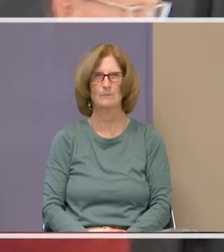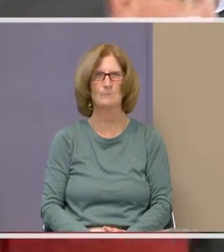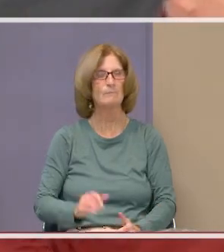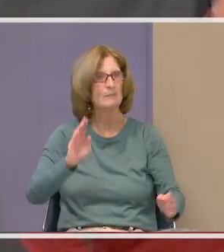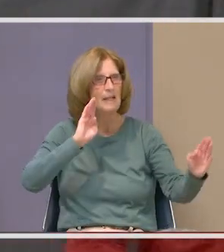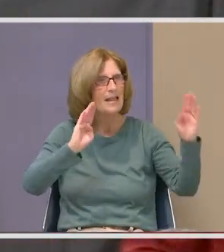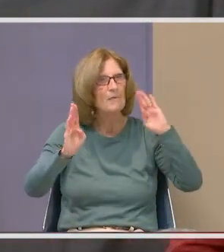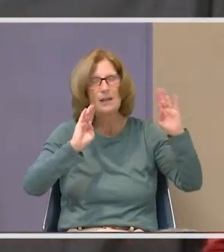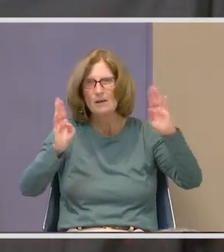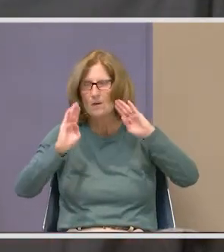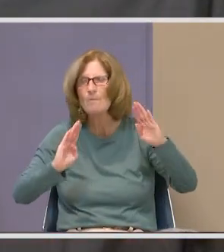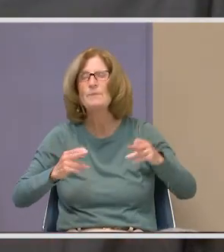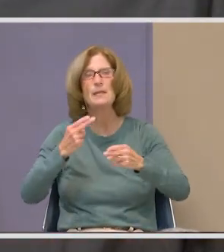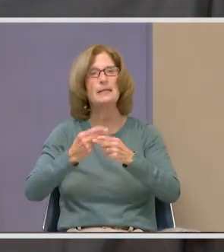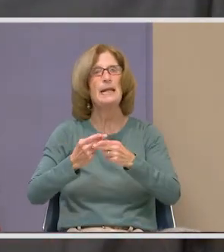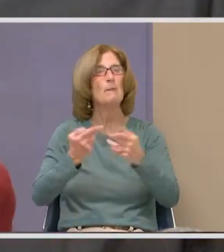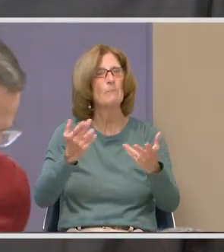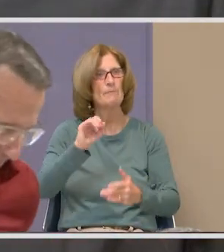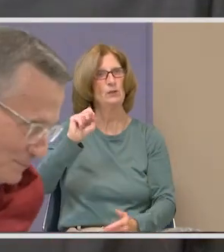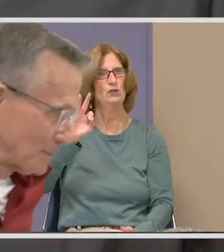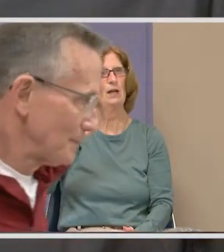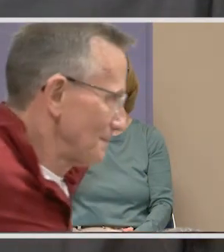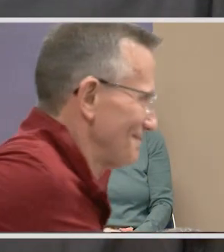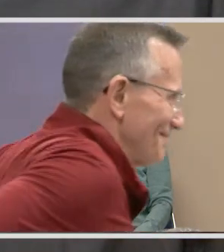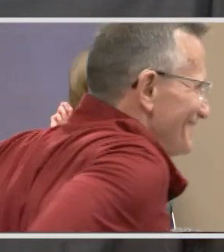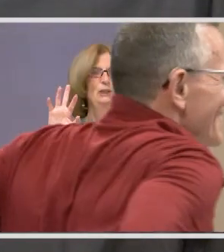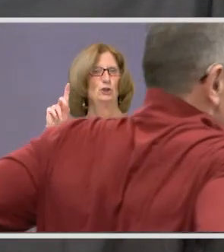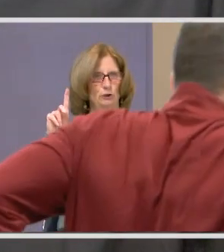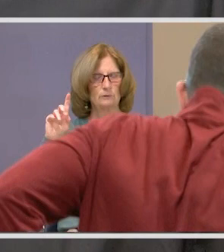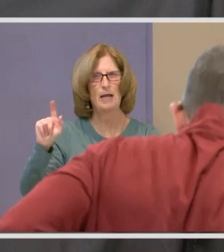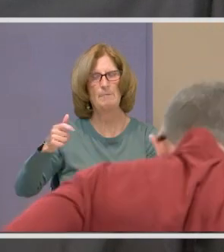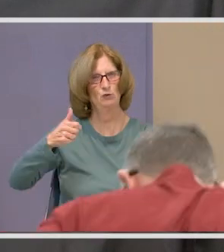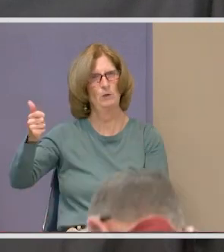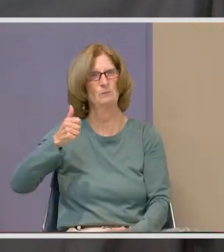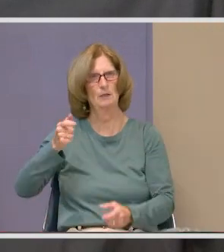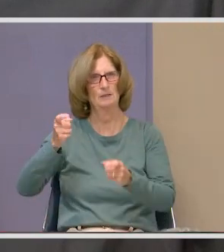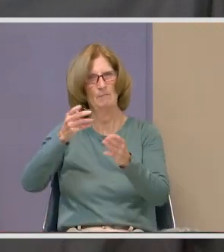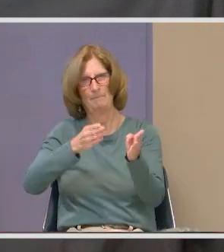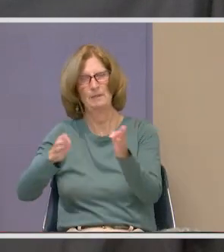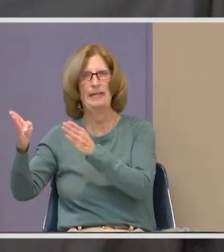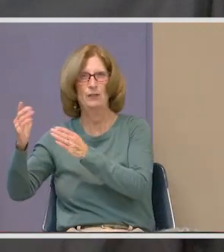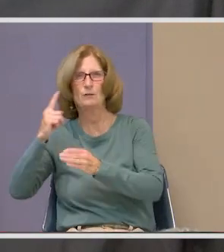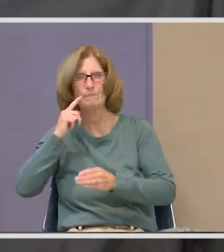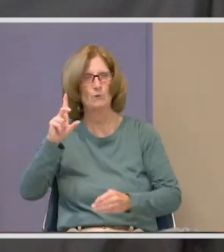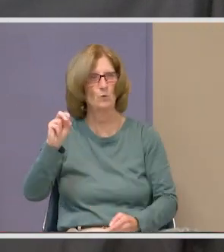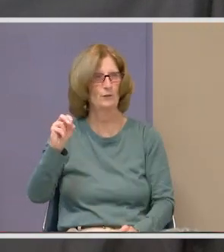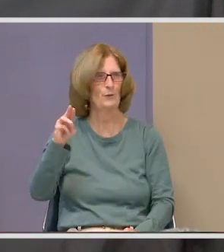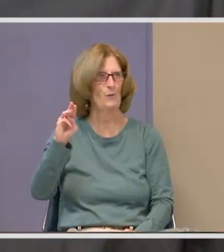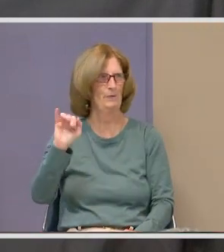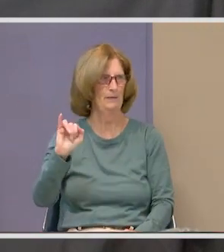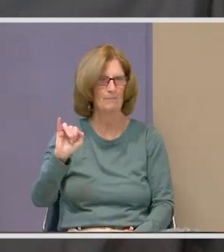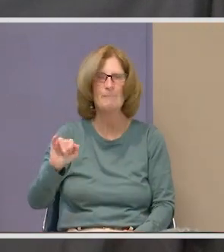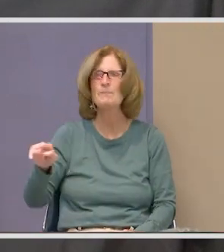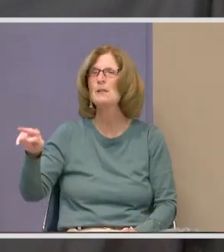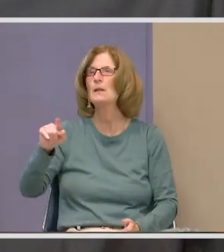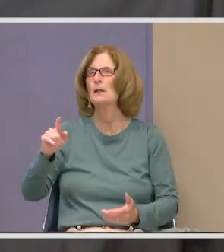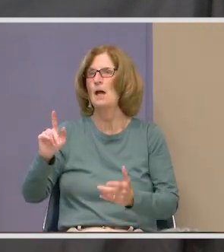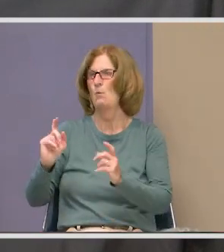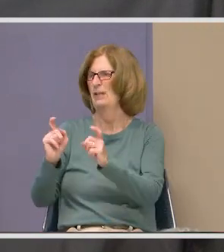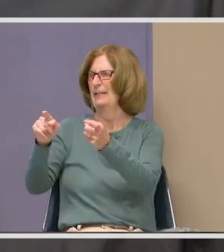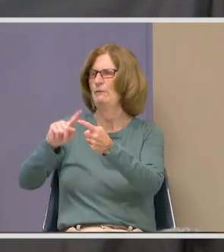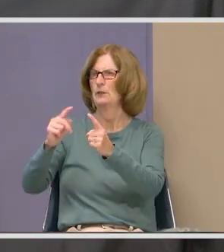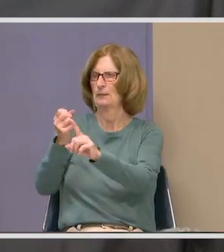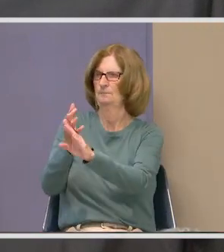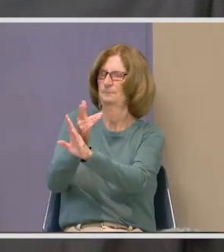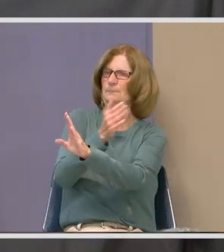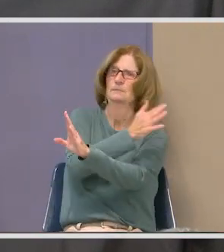Hi everyone, my name is Jeff Leonard. I'm a transportation planner in Domi. I'm just going to be setting the stage, providing a little context for the